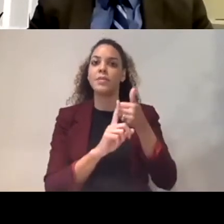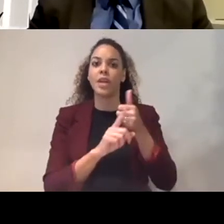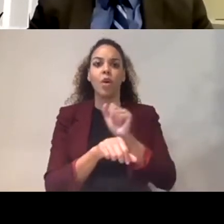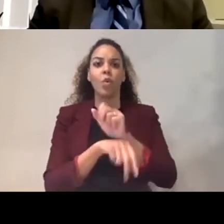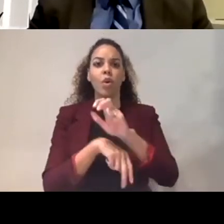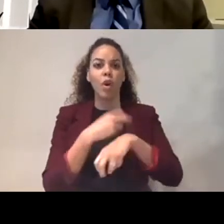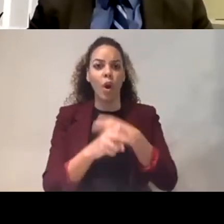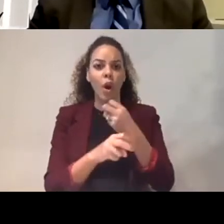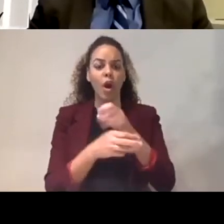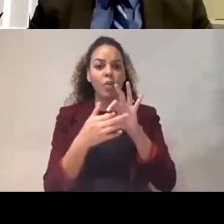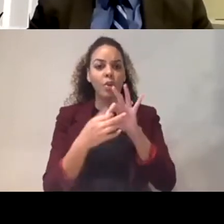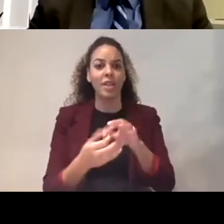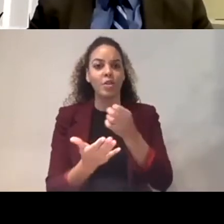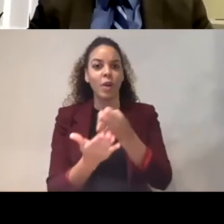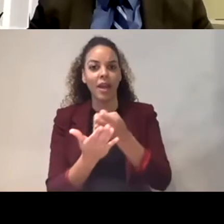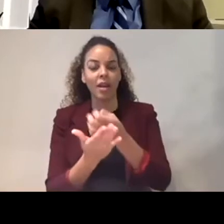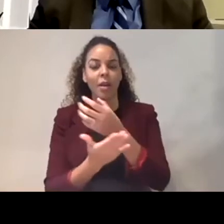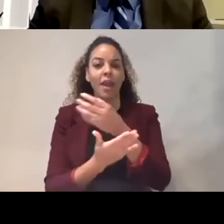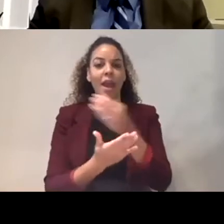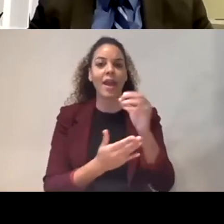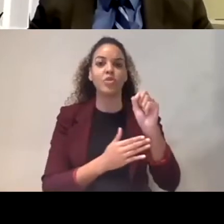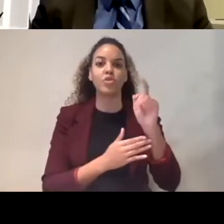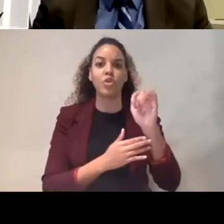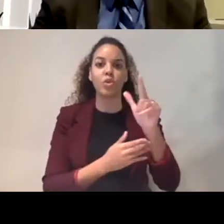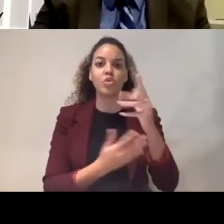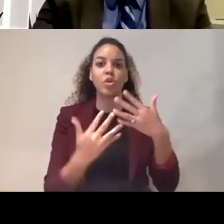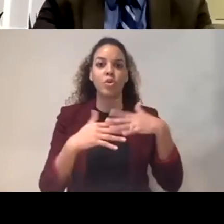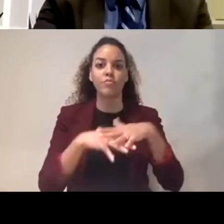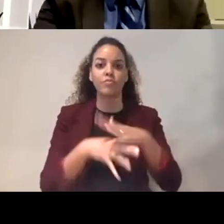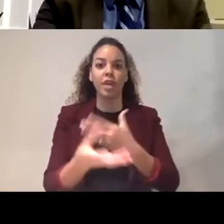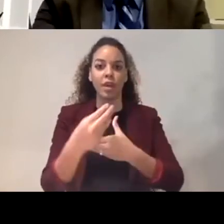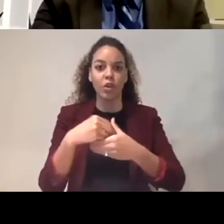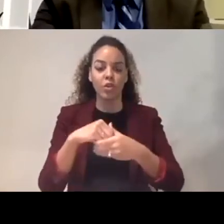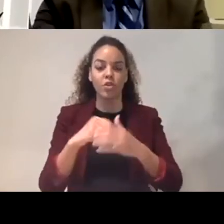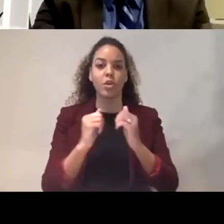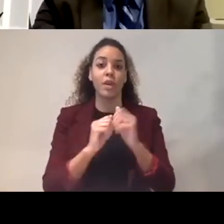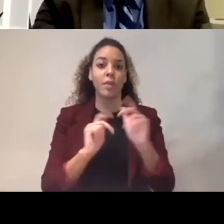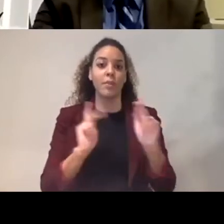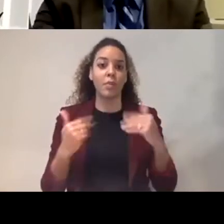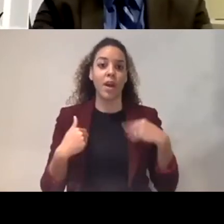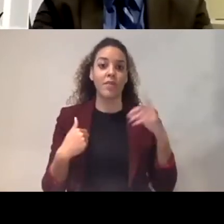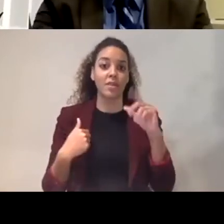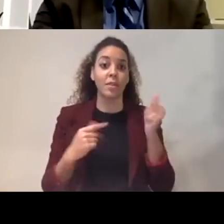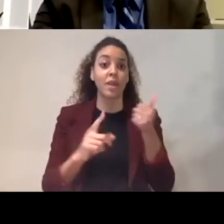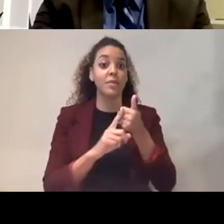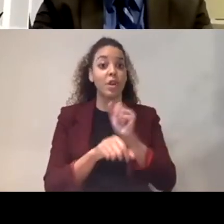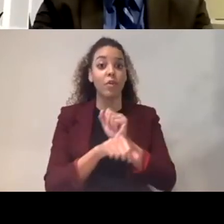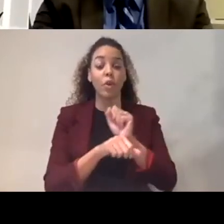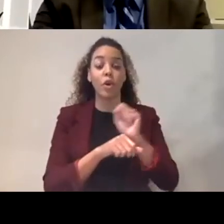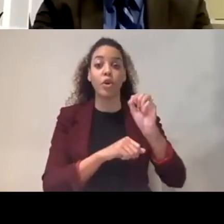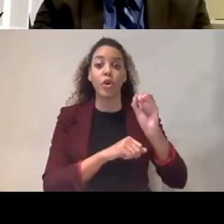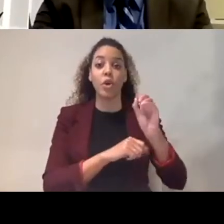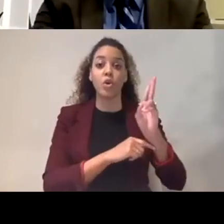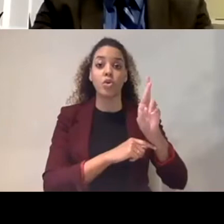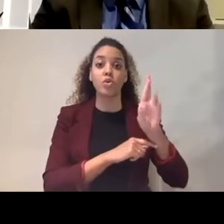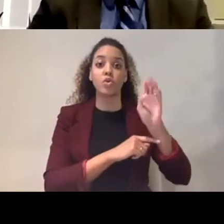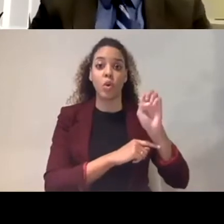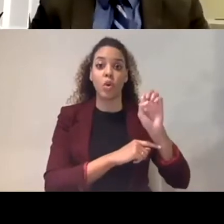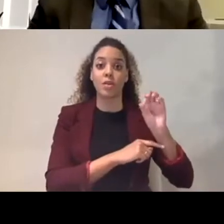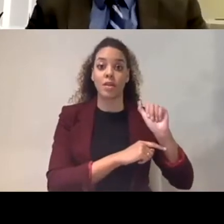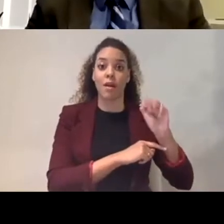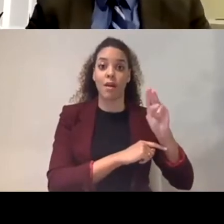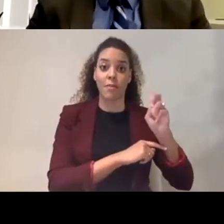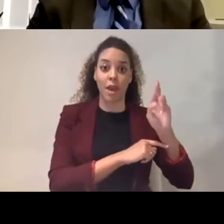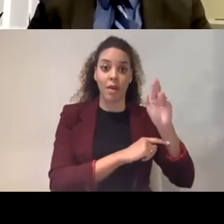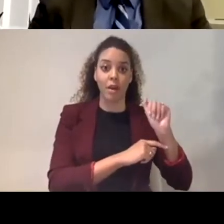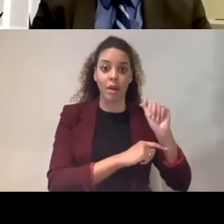world of economic and social inclusion for people with disabilities. He has been with SourceAmerica for many years, has risen through the ranks, is very involved with issues